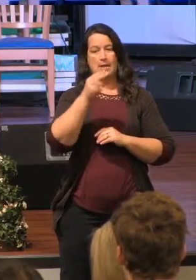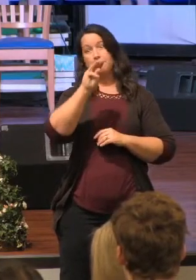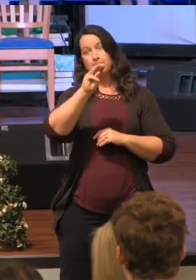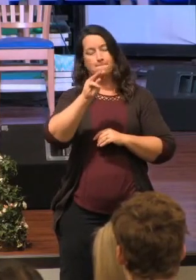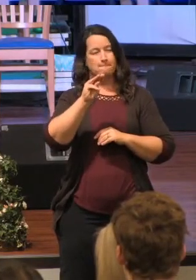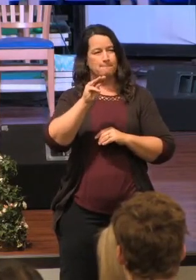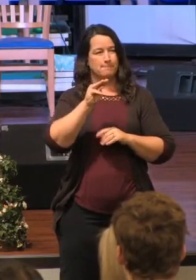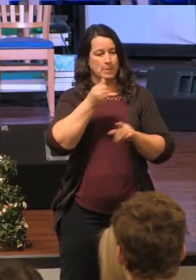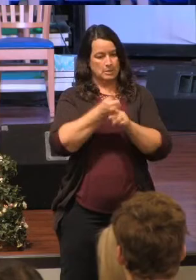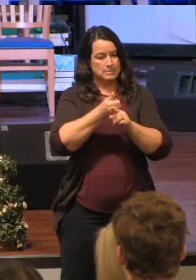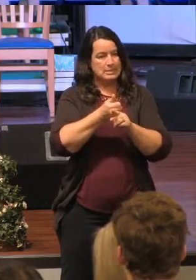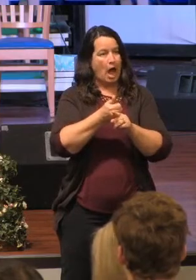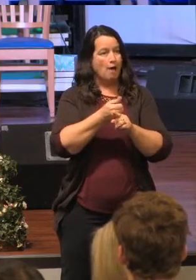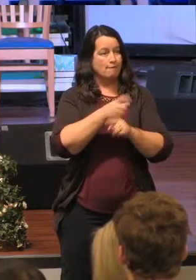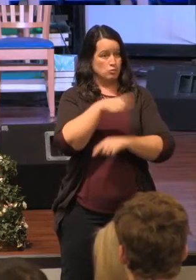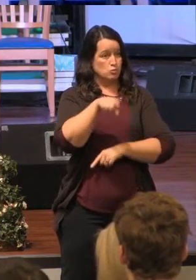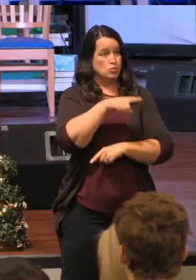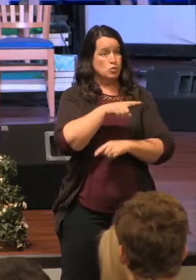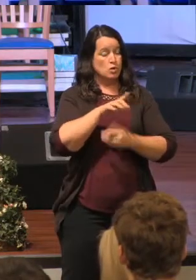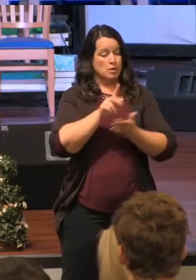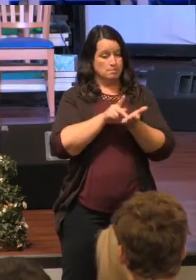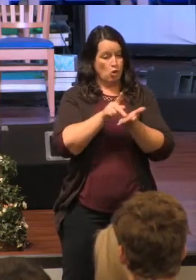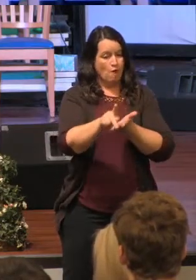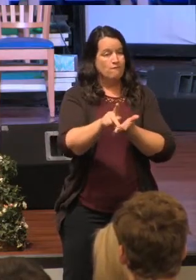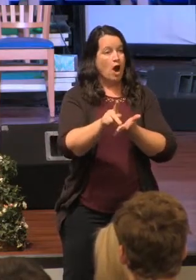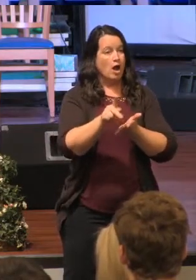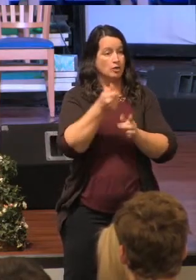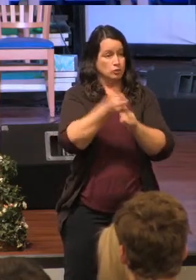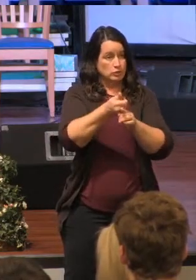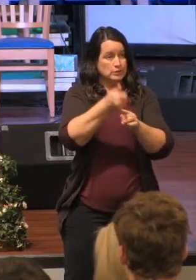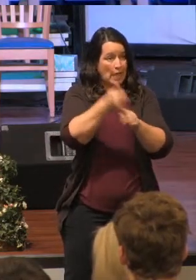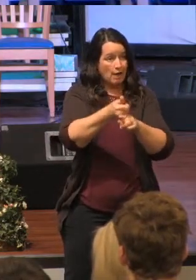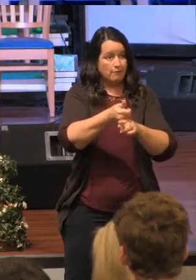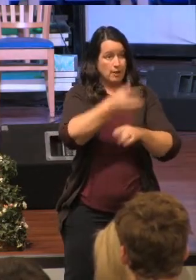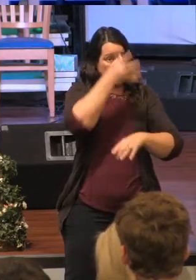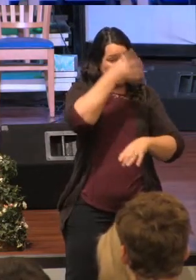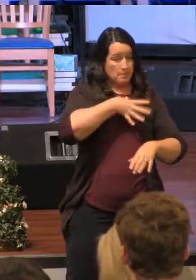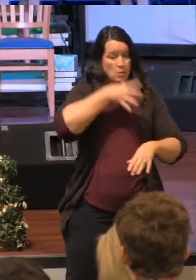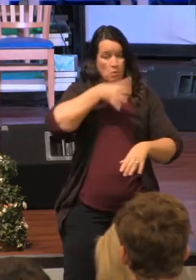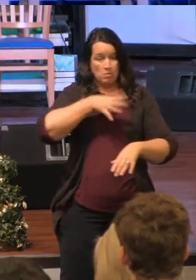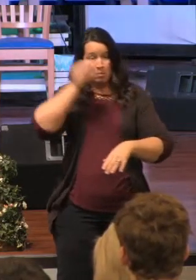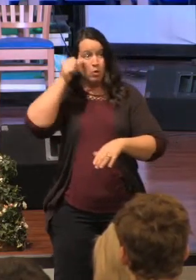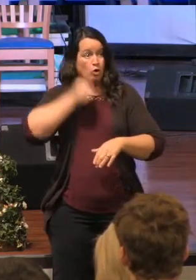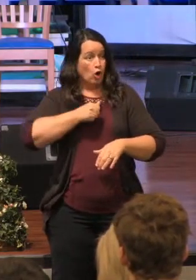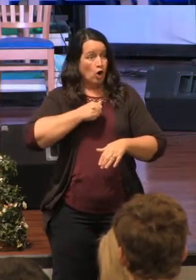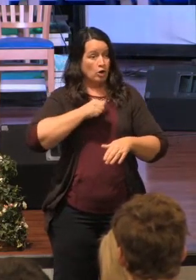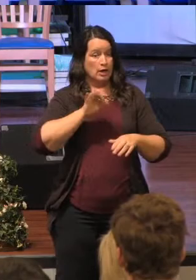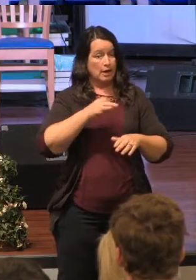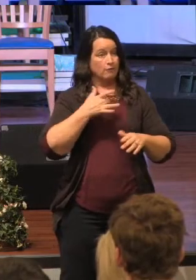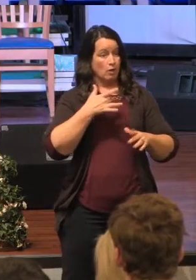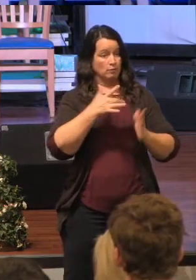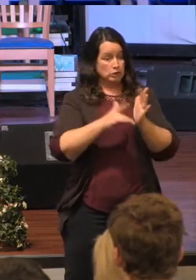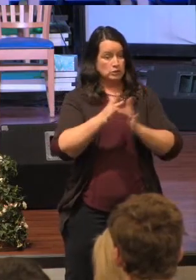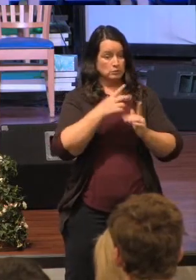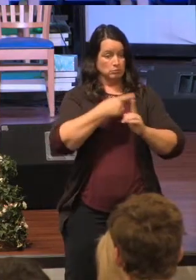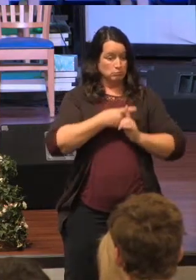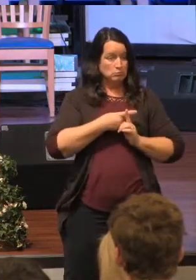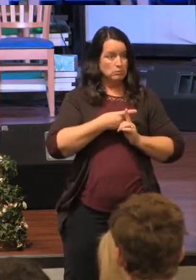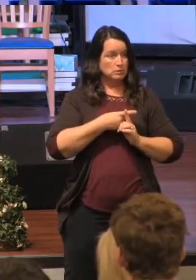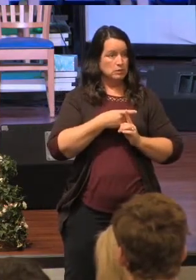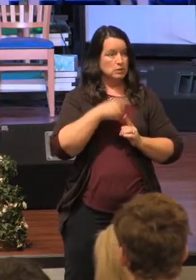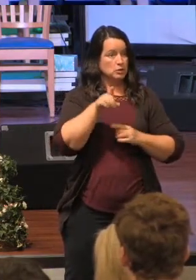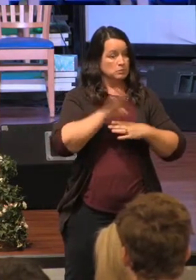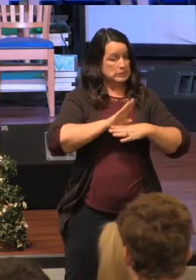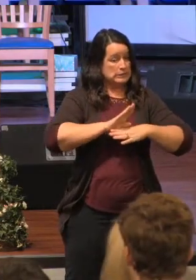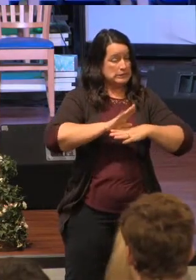purifies himself, that is, man, woman, boy, girl. If your hope is in the King of Kings, the Lord of Lords, You will be